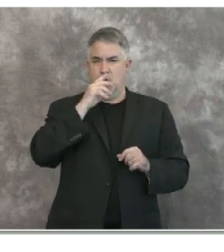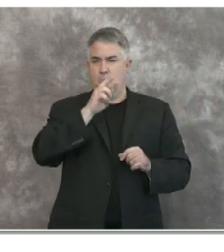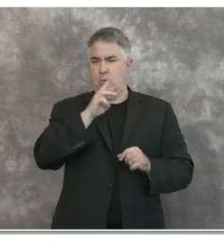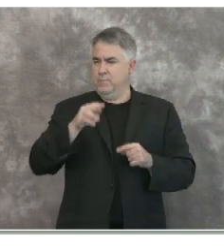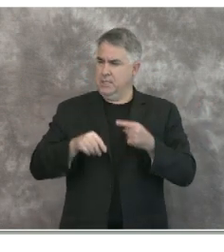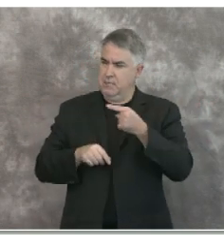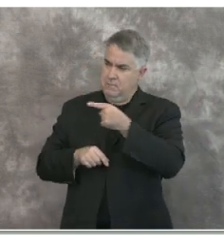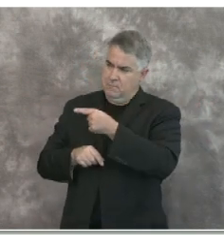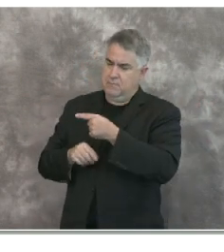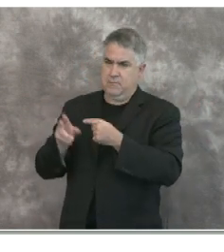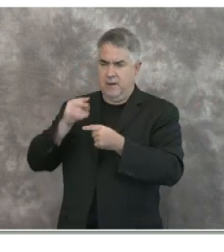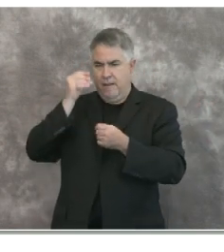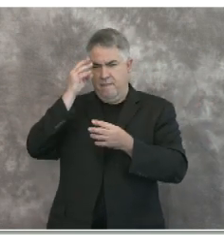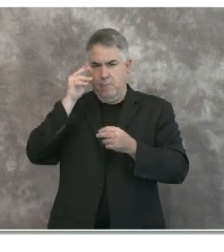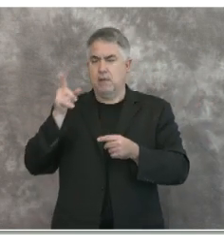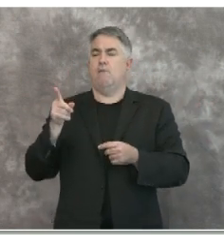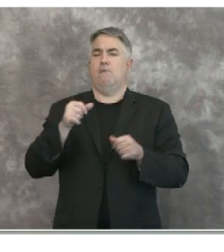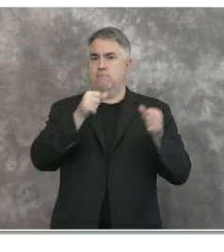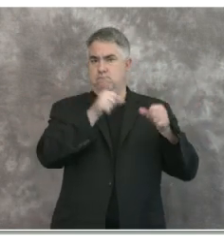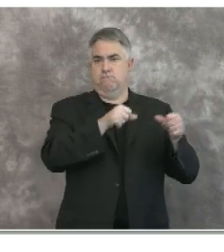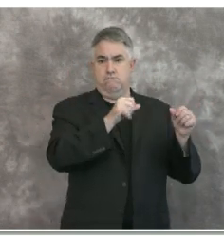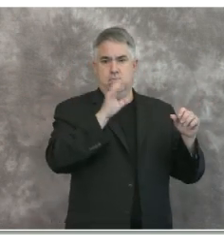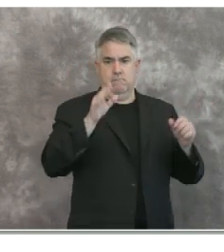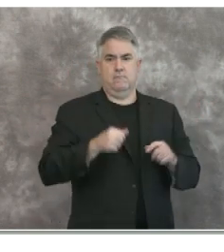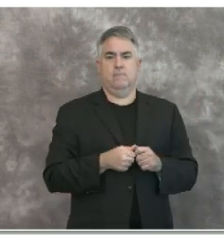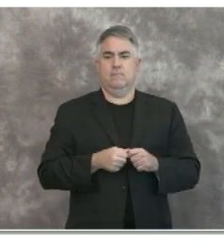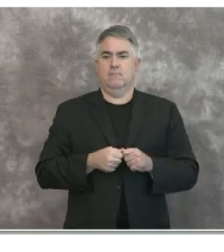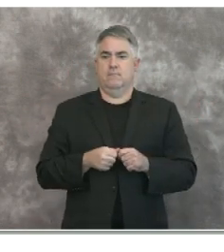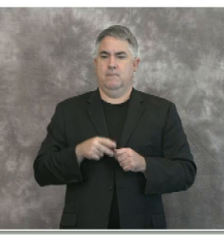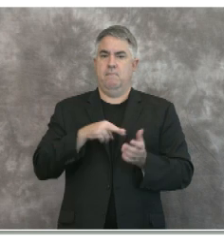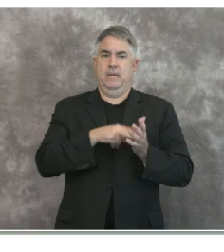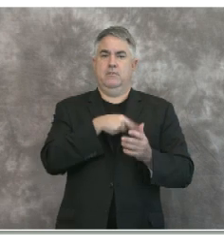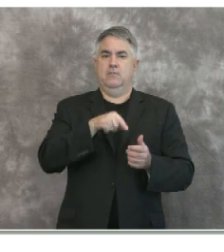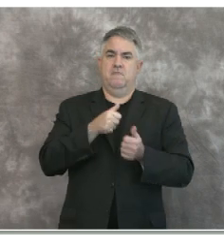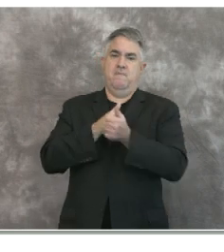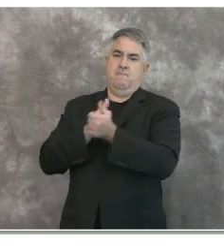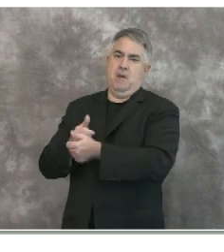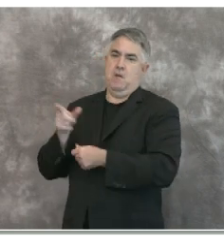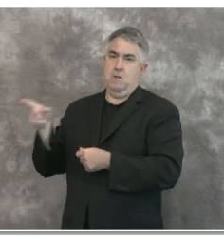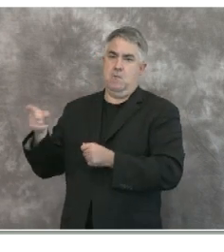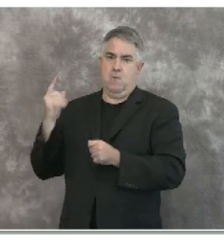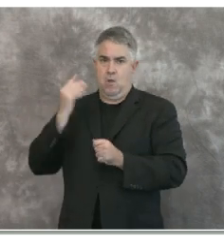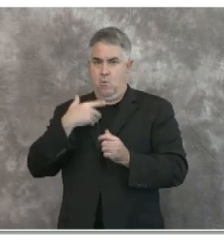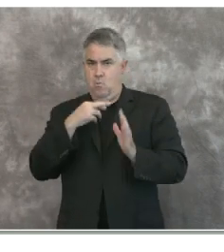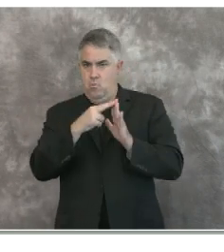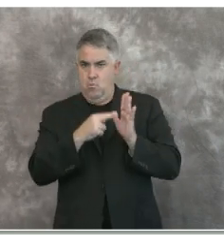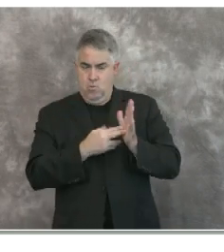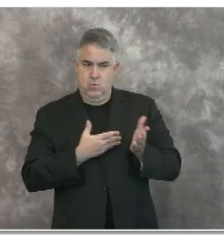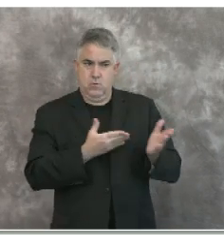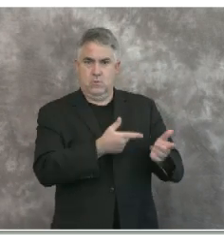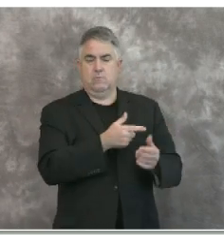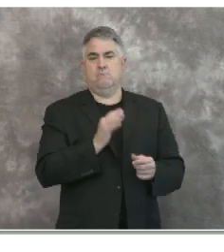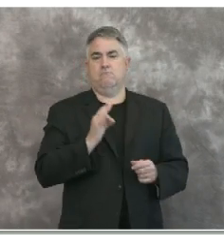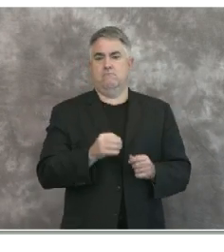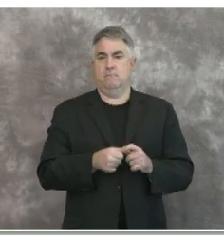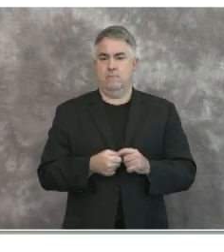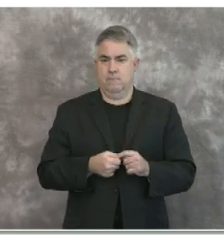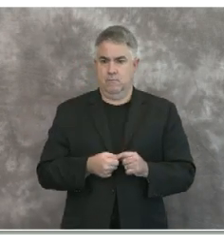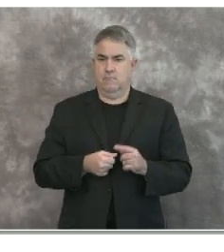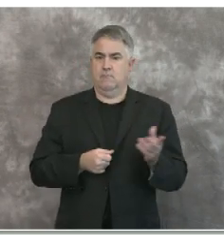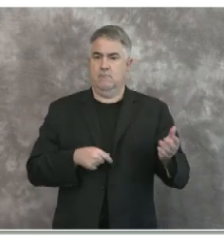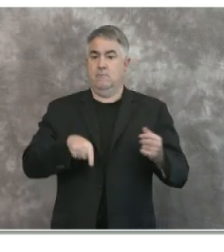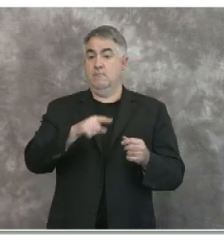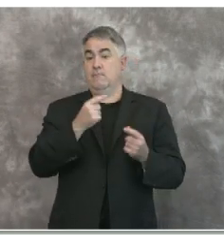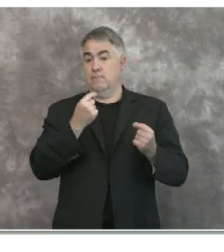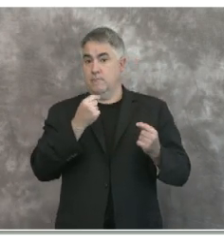coronavirus-sd.com. We've been working with our partners in the restaurant industry for a significant amount of time to prepare something that addresses their needs